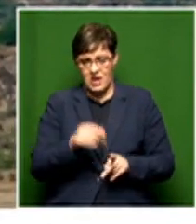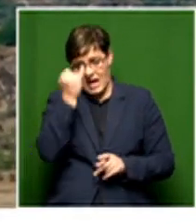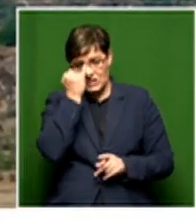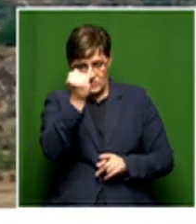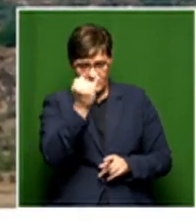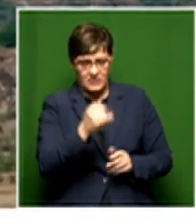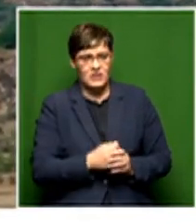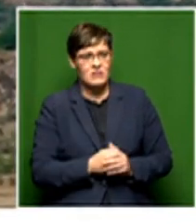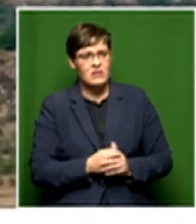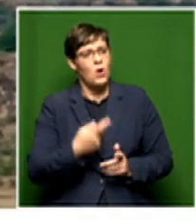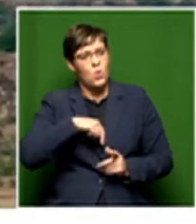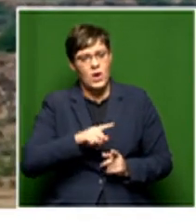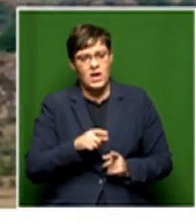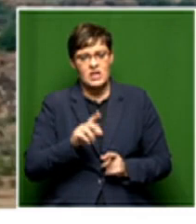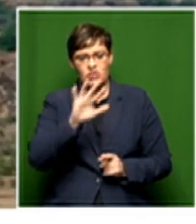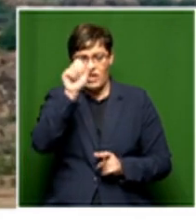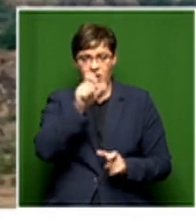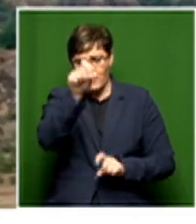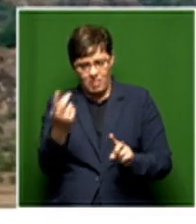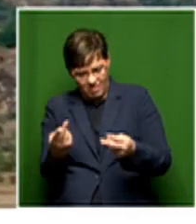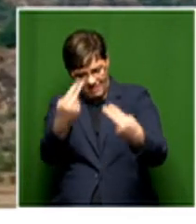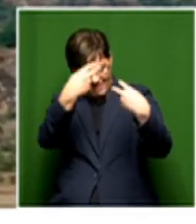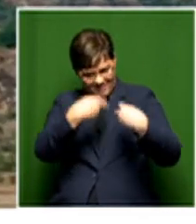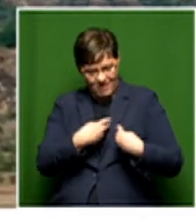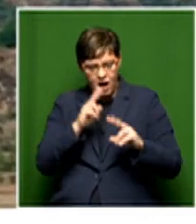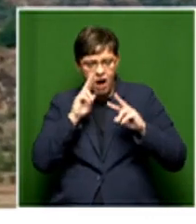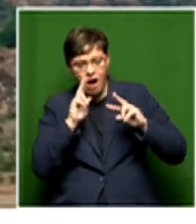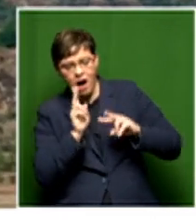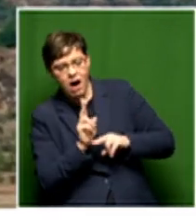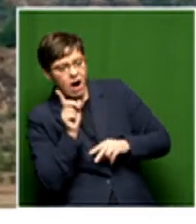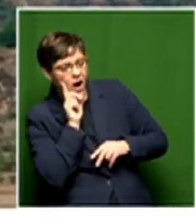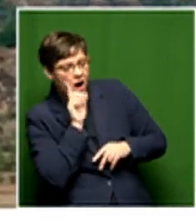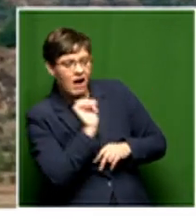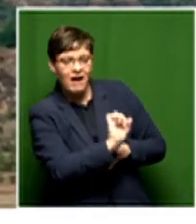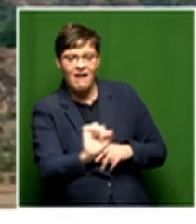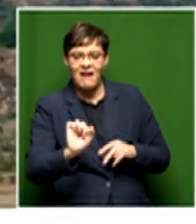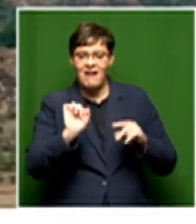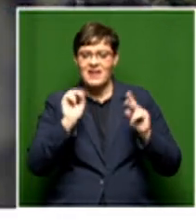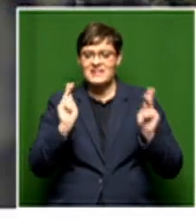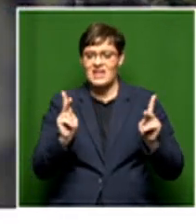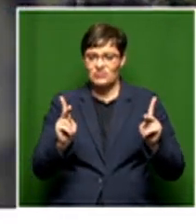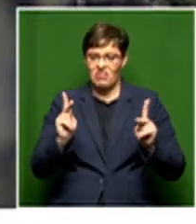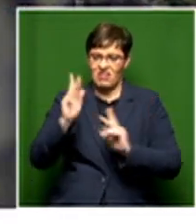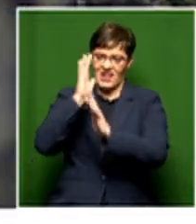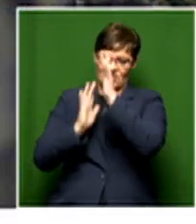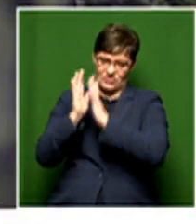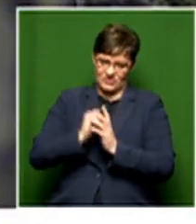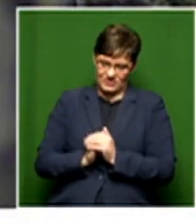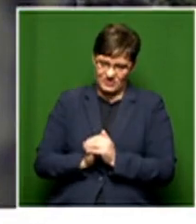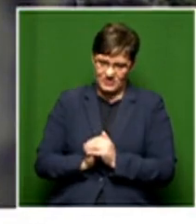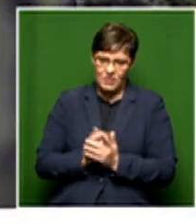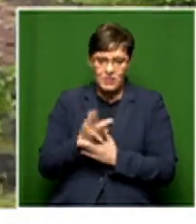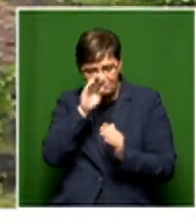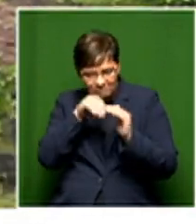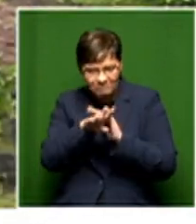where we invite South Africans to come and explore their natural heritage, and we want them to come into